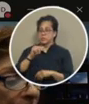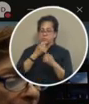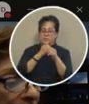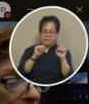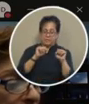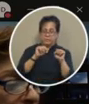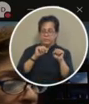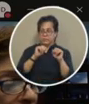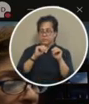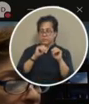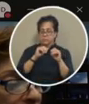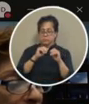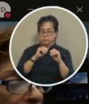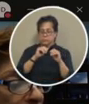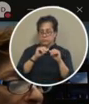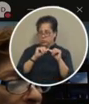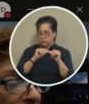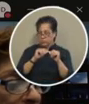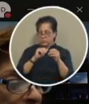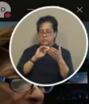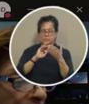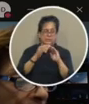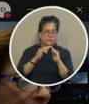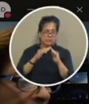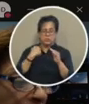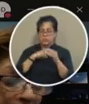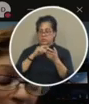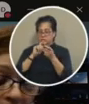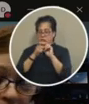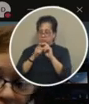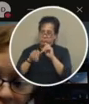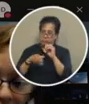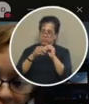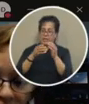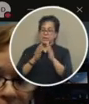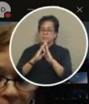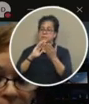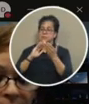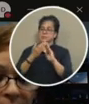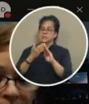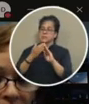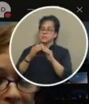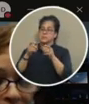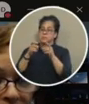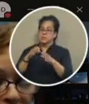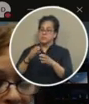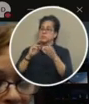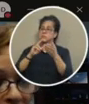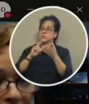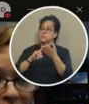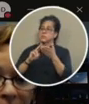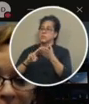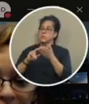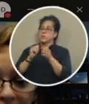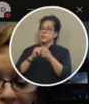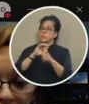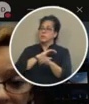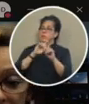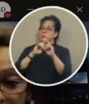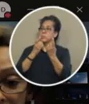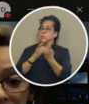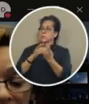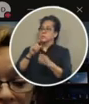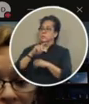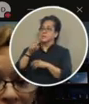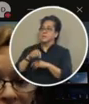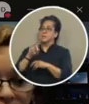secure city. This is just an addended memorandum of understanding we're asking the city manager to sign between the El Paso Police Department and